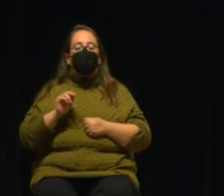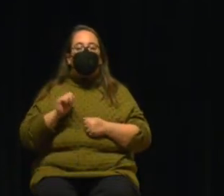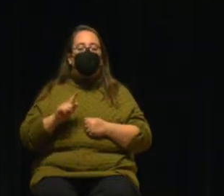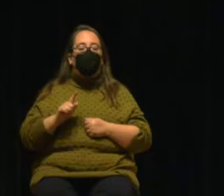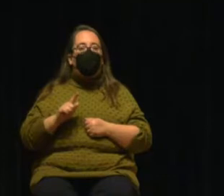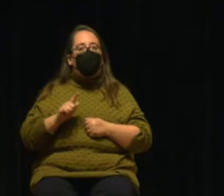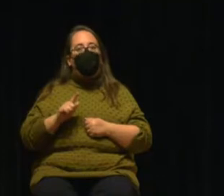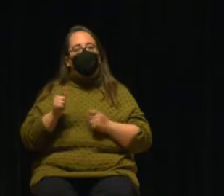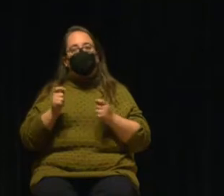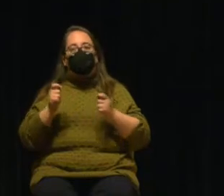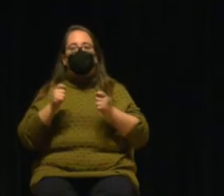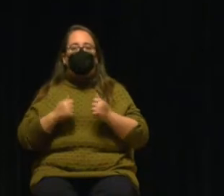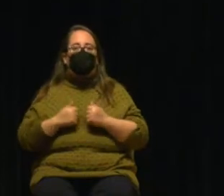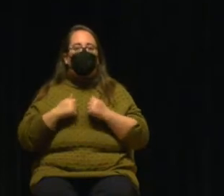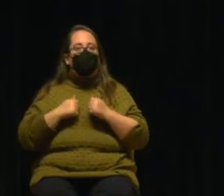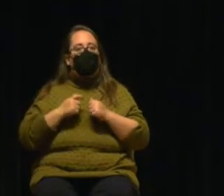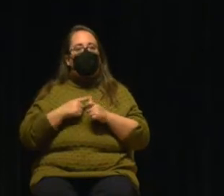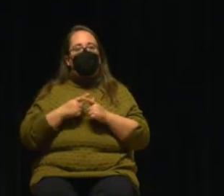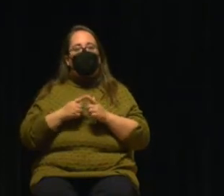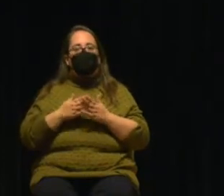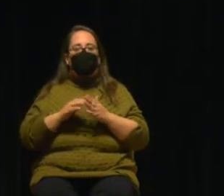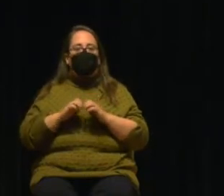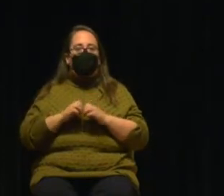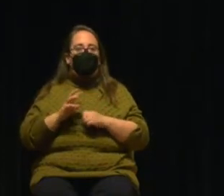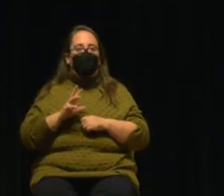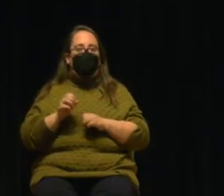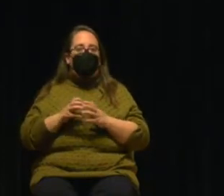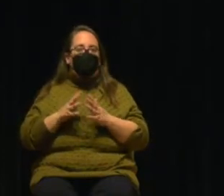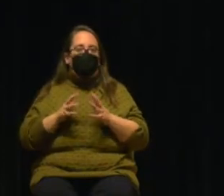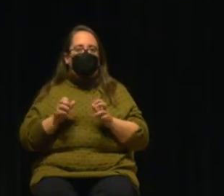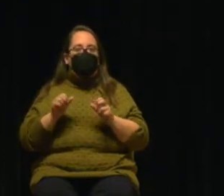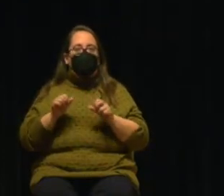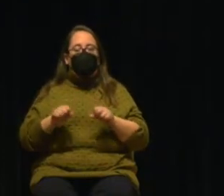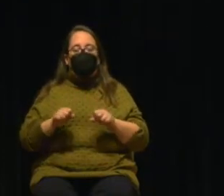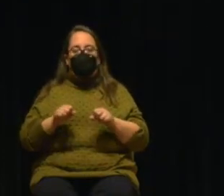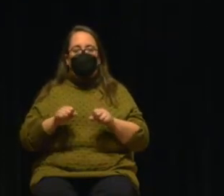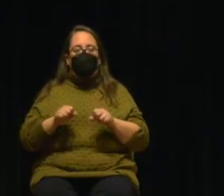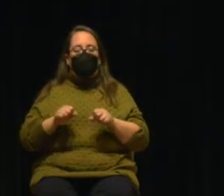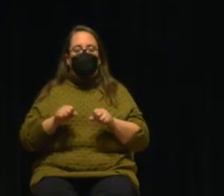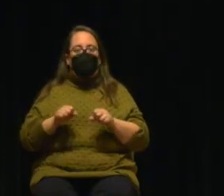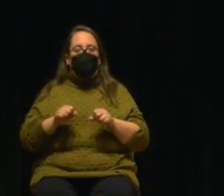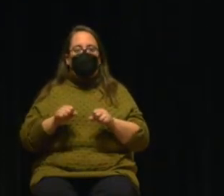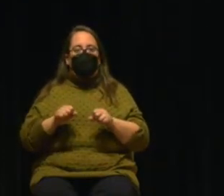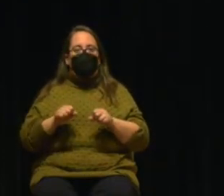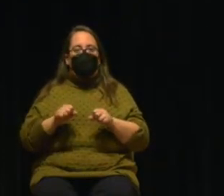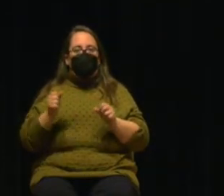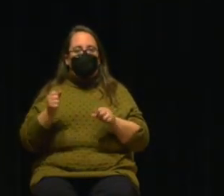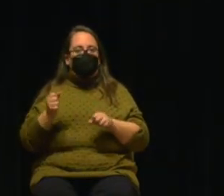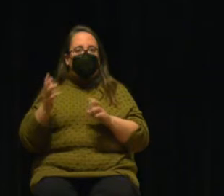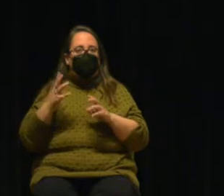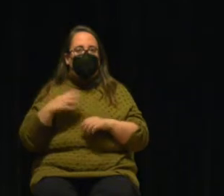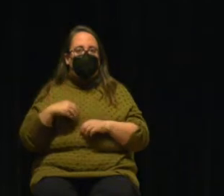disciplined life that somehow African Americans can dispel white supremacy.